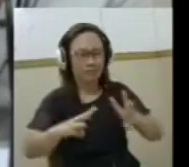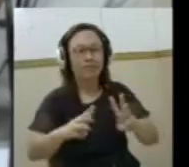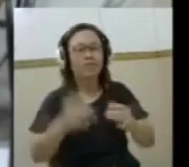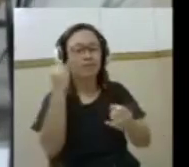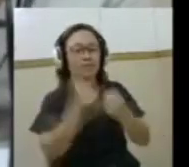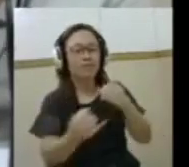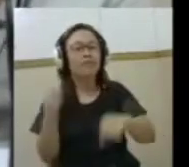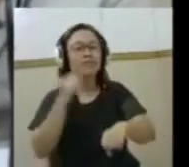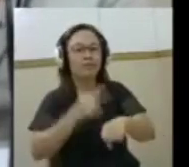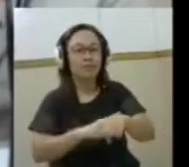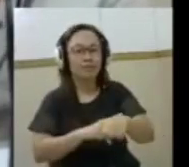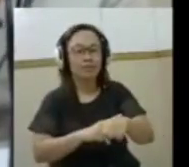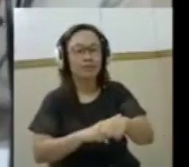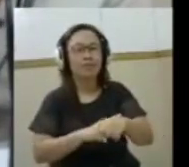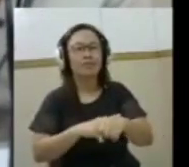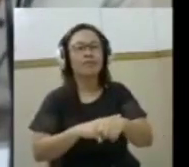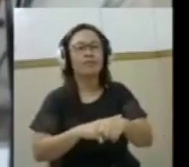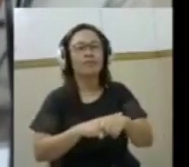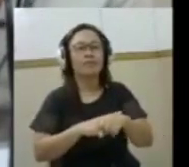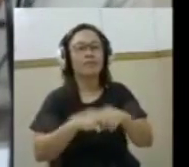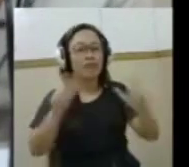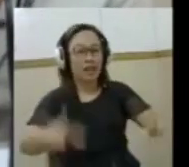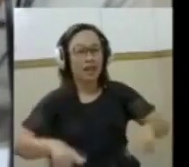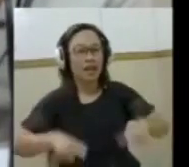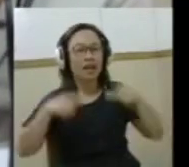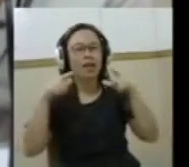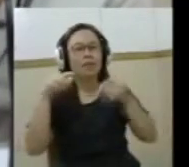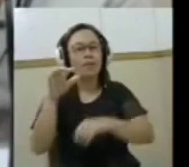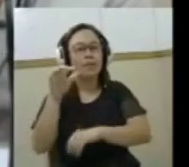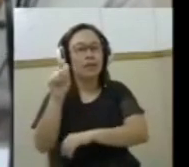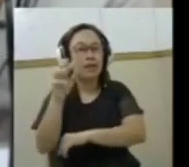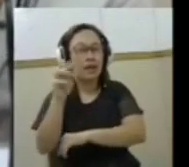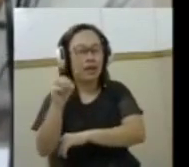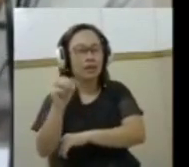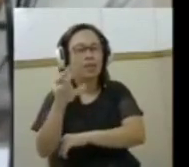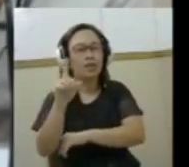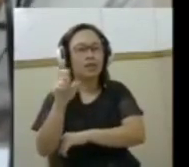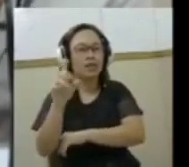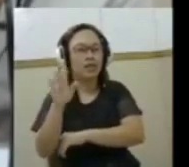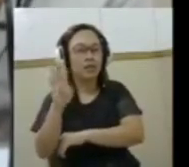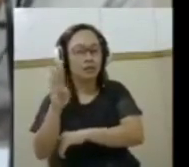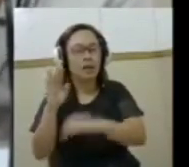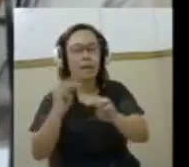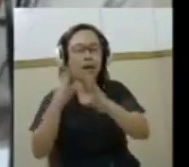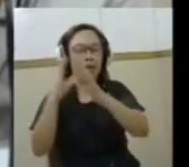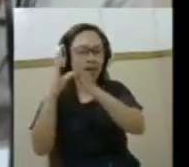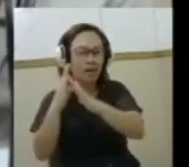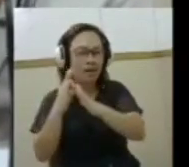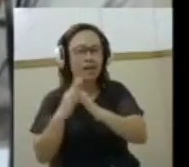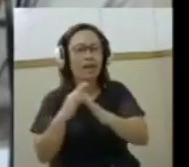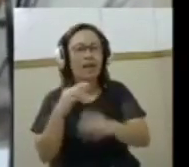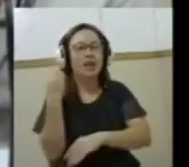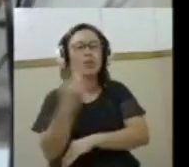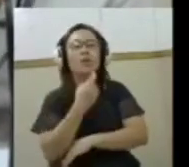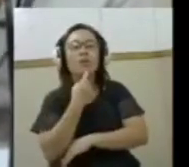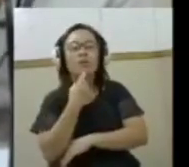have heard us live here on your favorite AM radio station, DXDB Malaybalay. And we missed you a